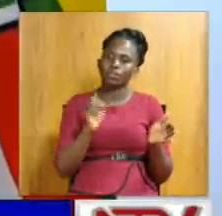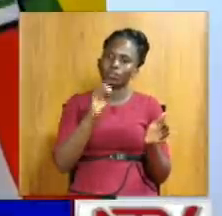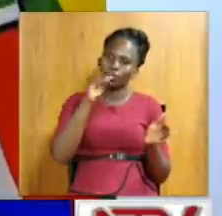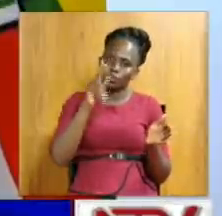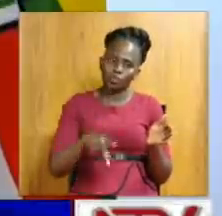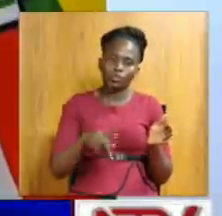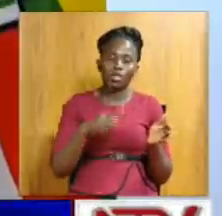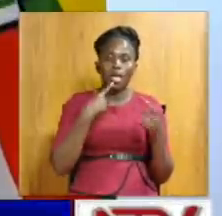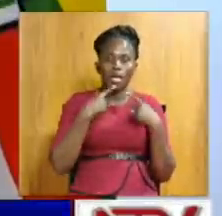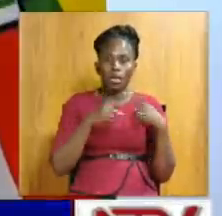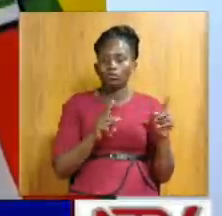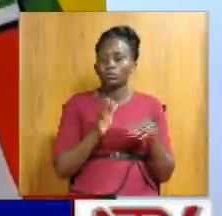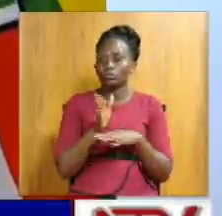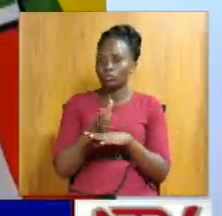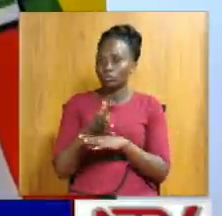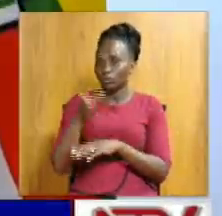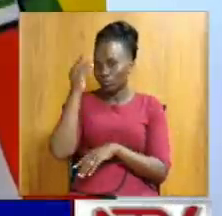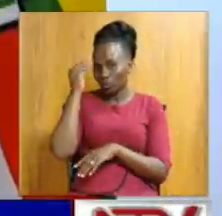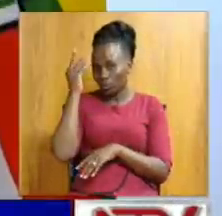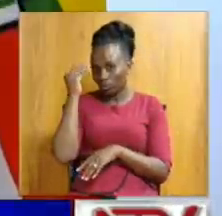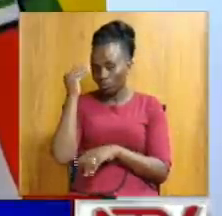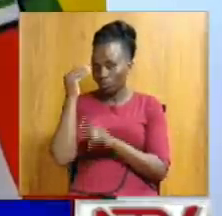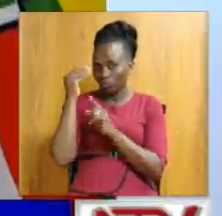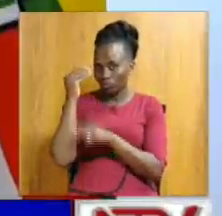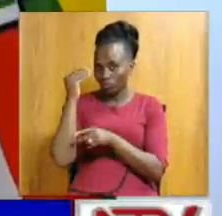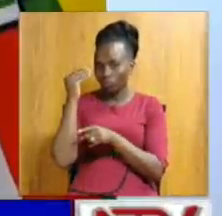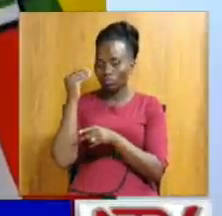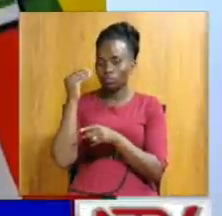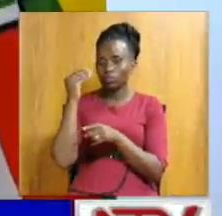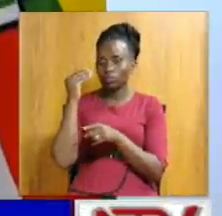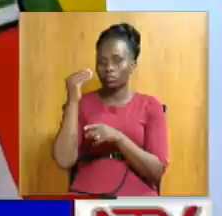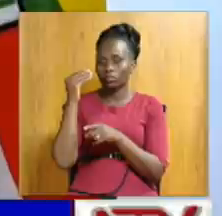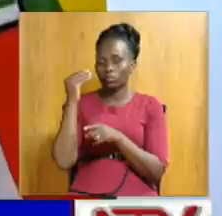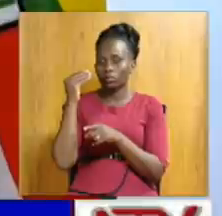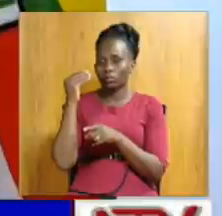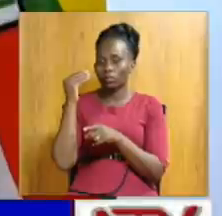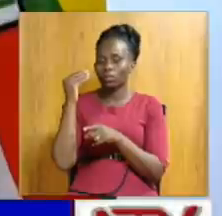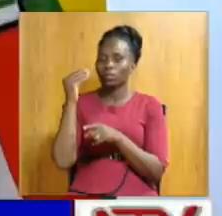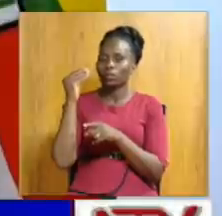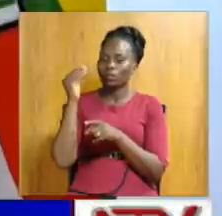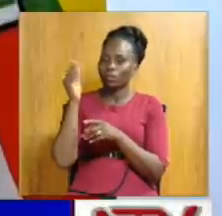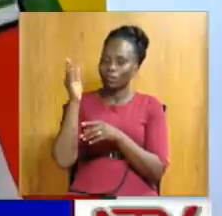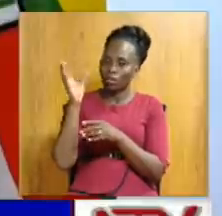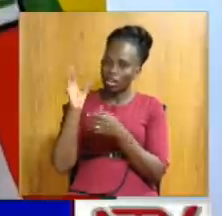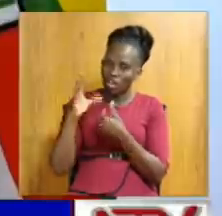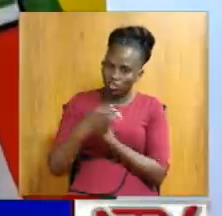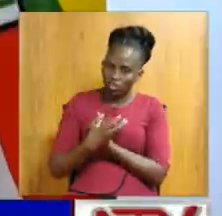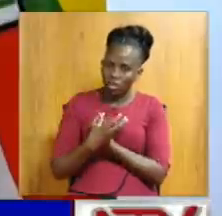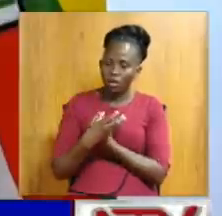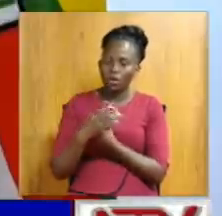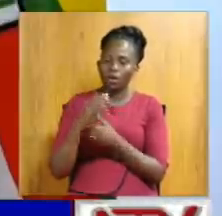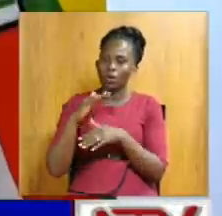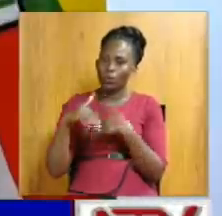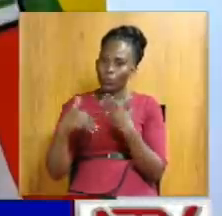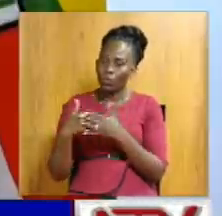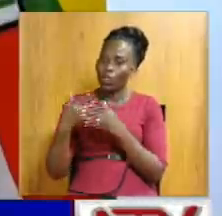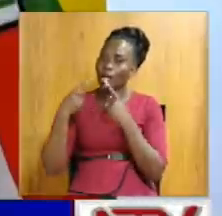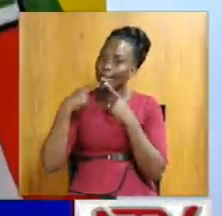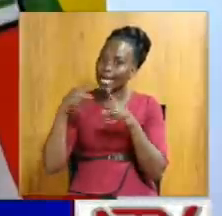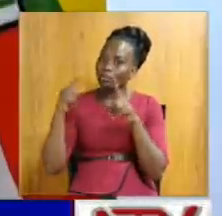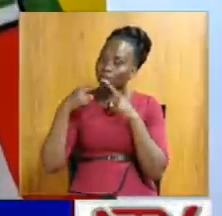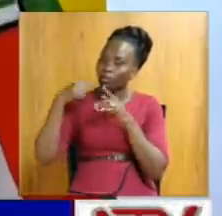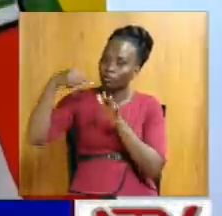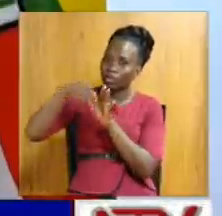announce them. The Minister of Education and the ones of culture, they will have to announce the